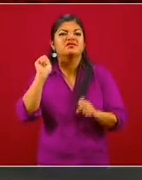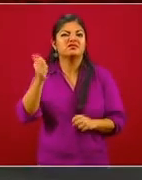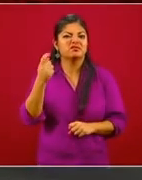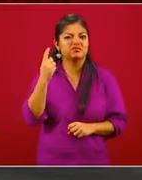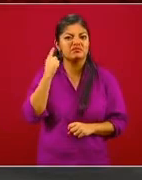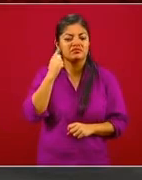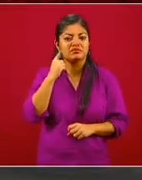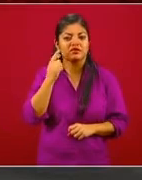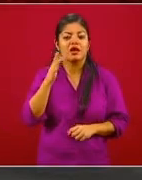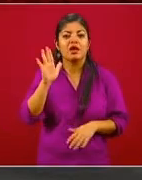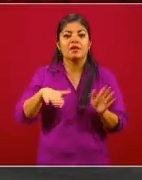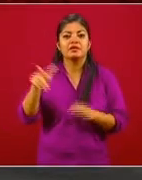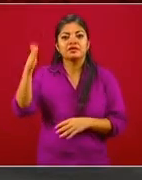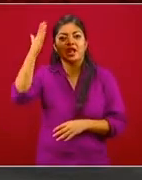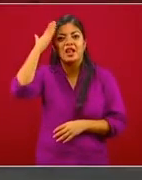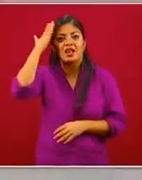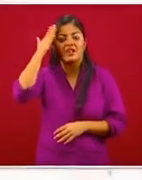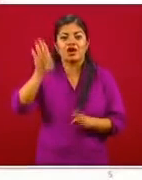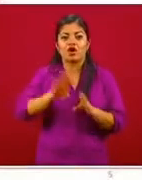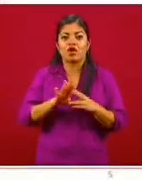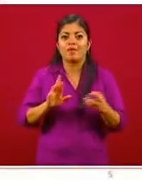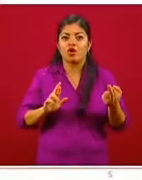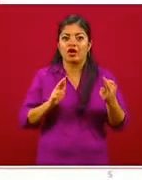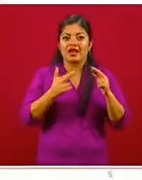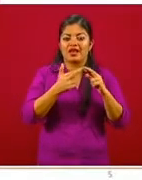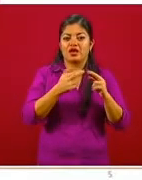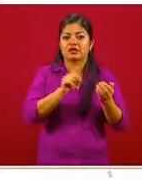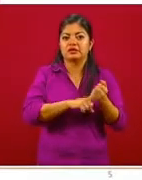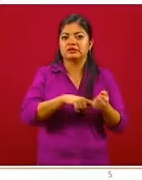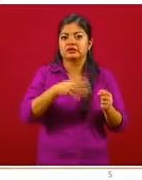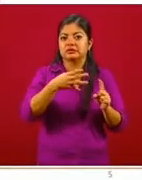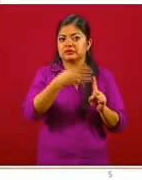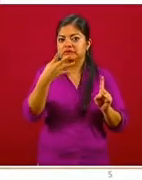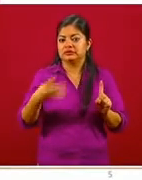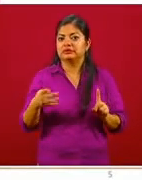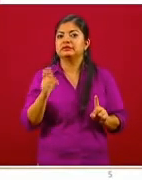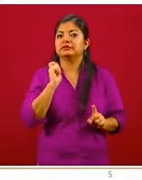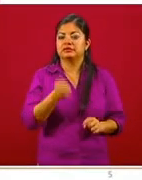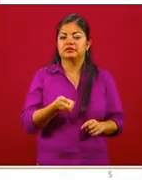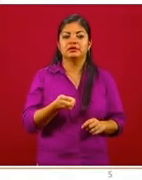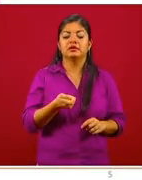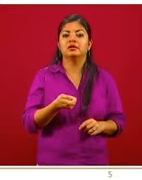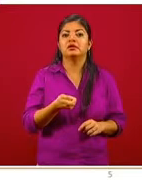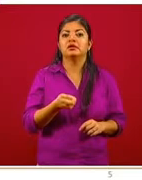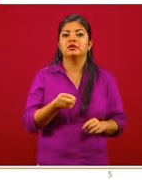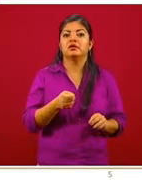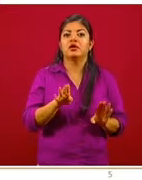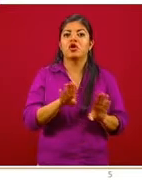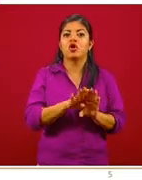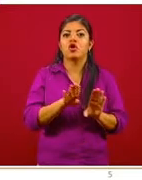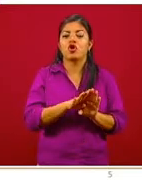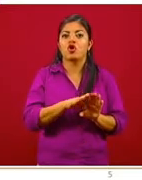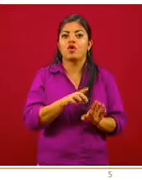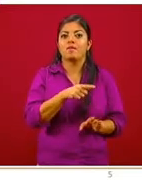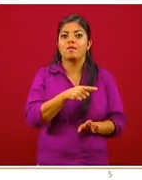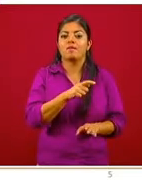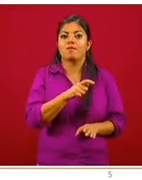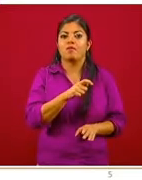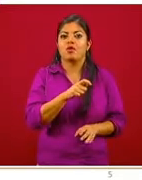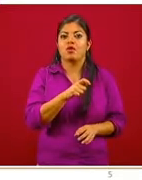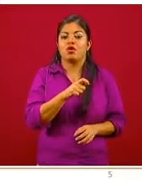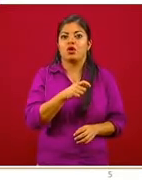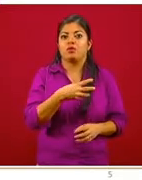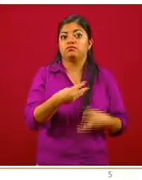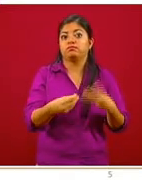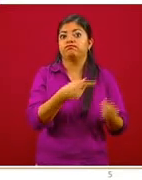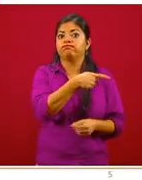discriminatory words that for some people are religious, that have been said against